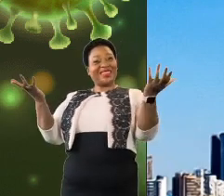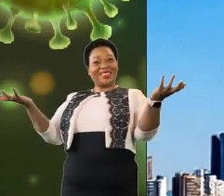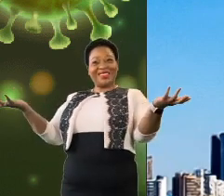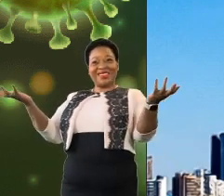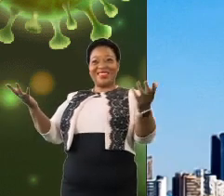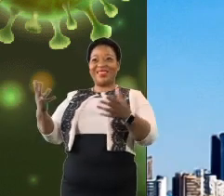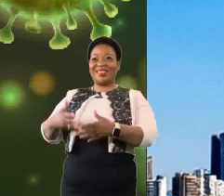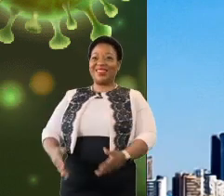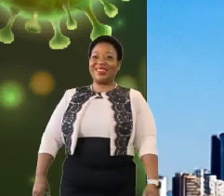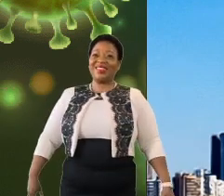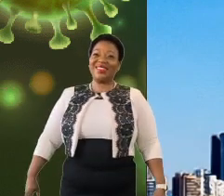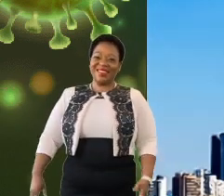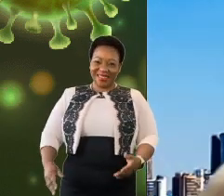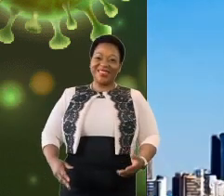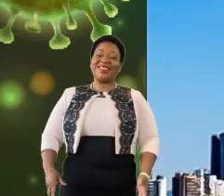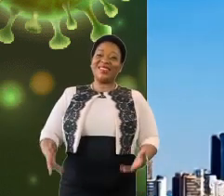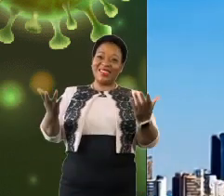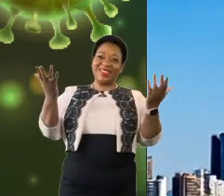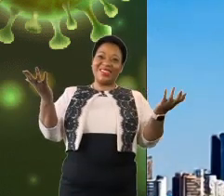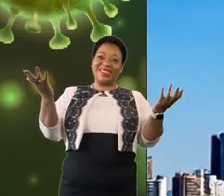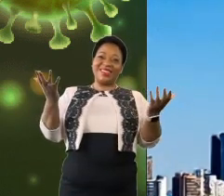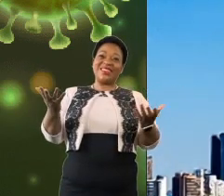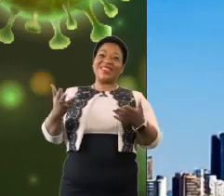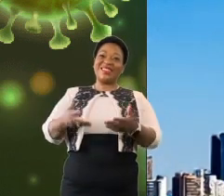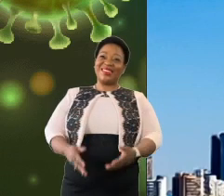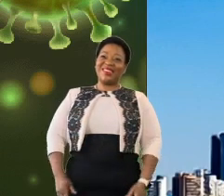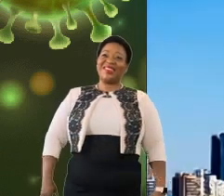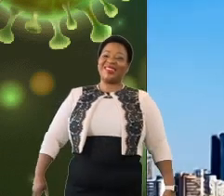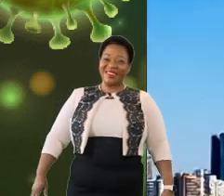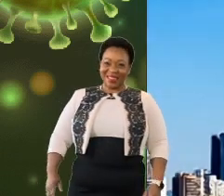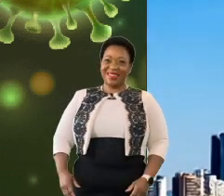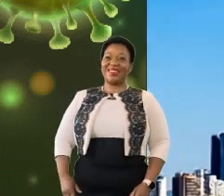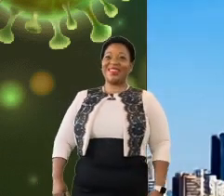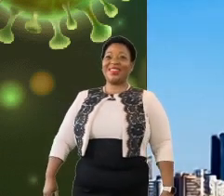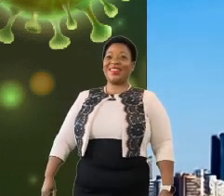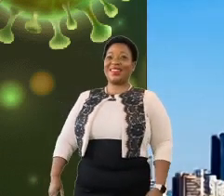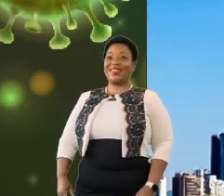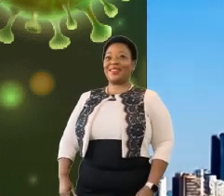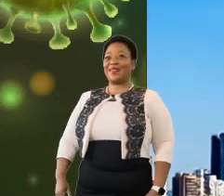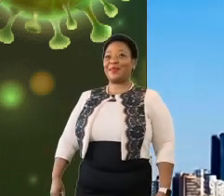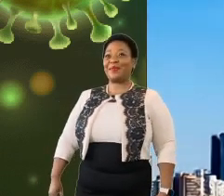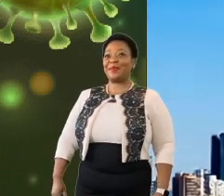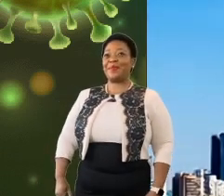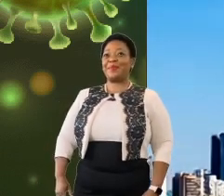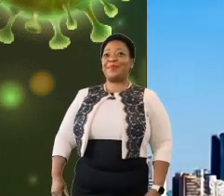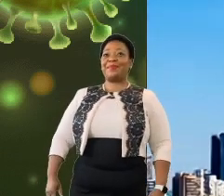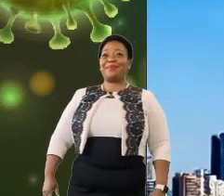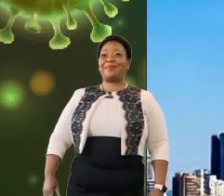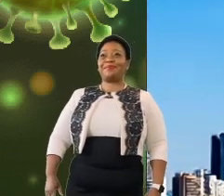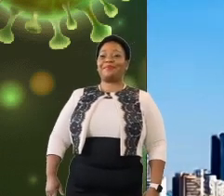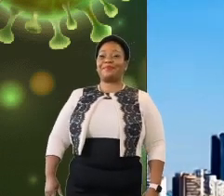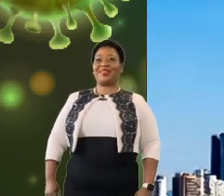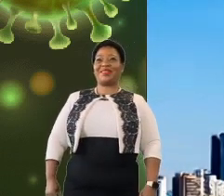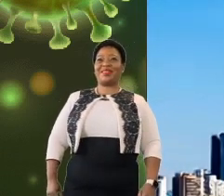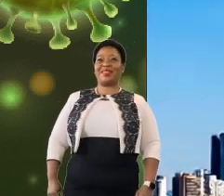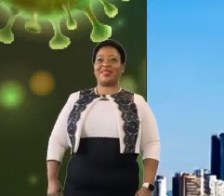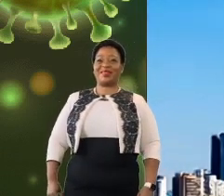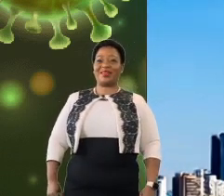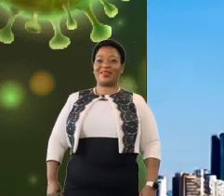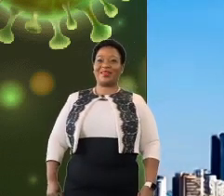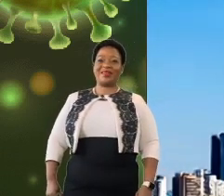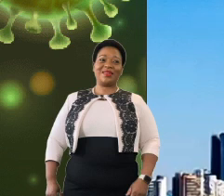form some form of a level of synchronization of these types of policies in order to encourage speedier